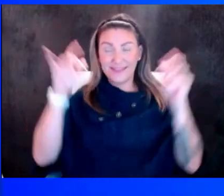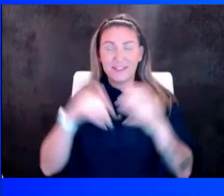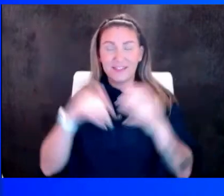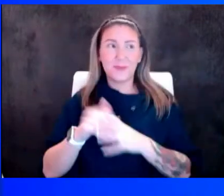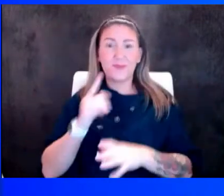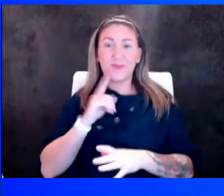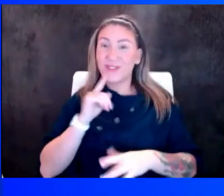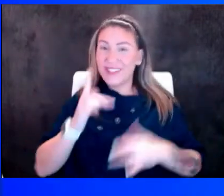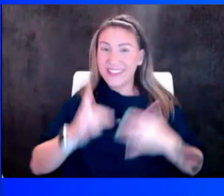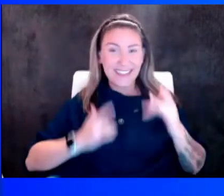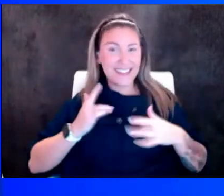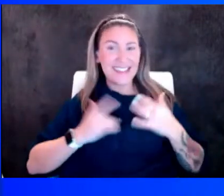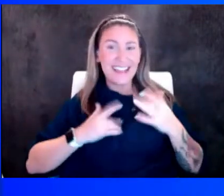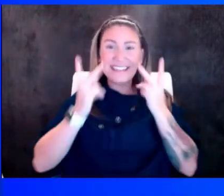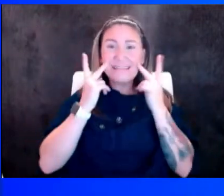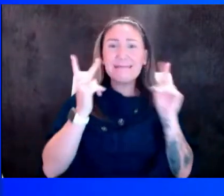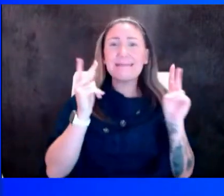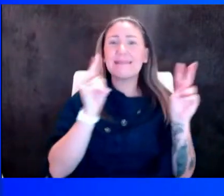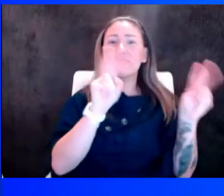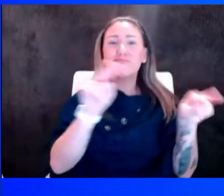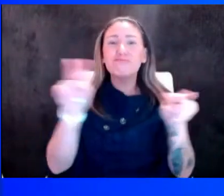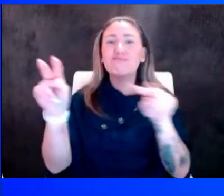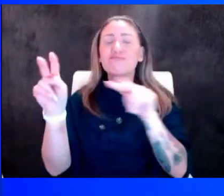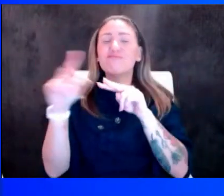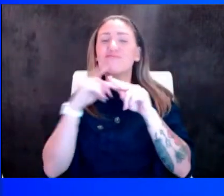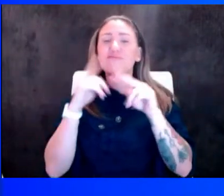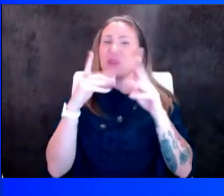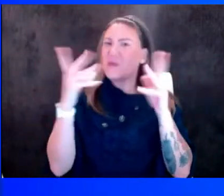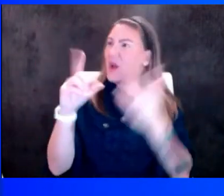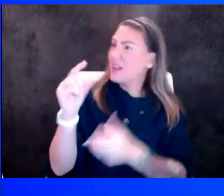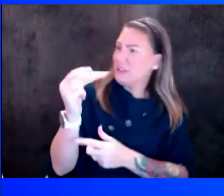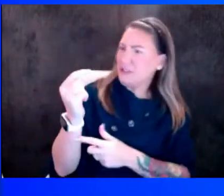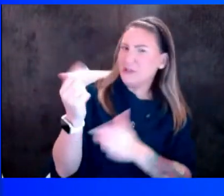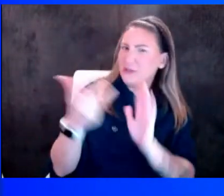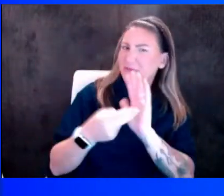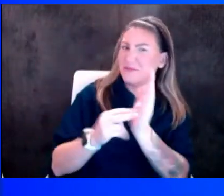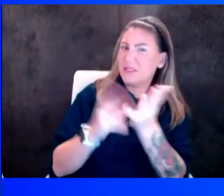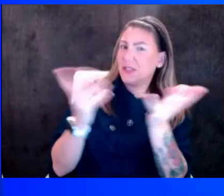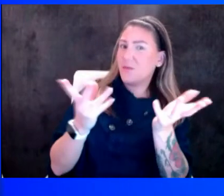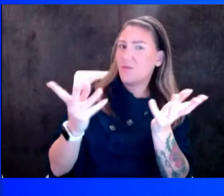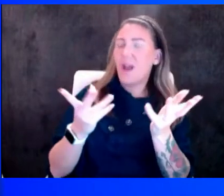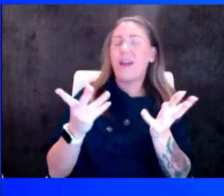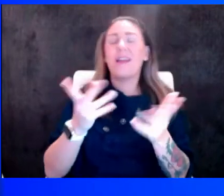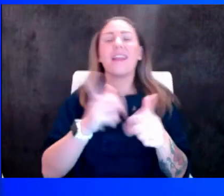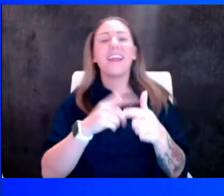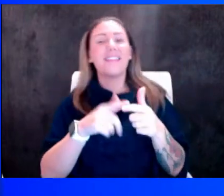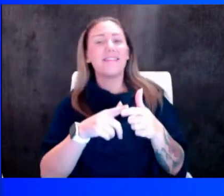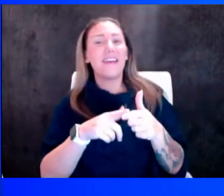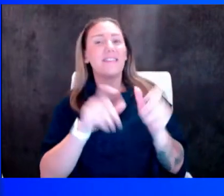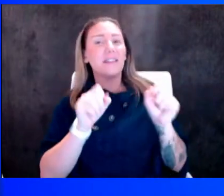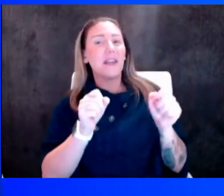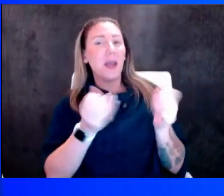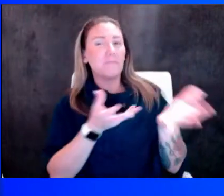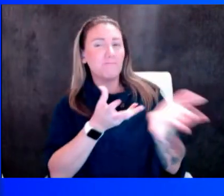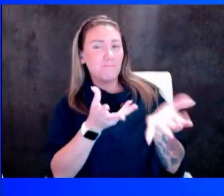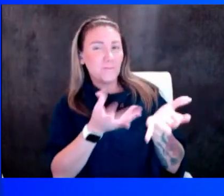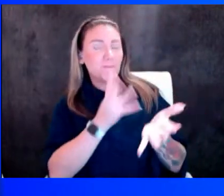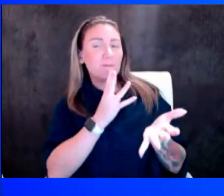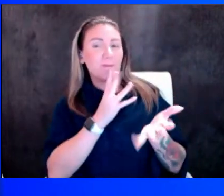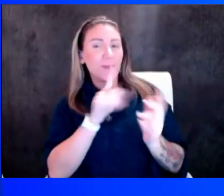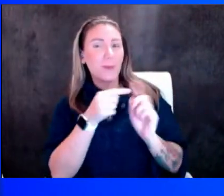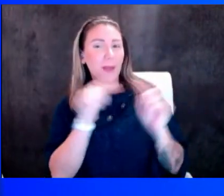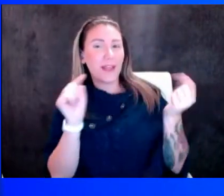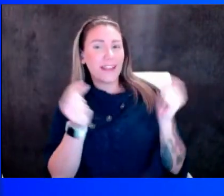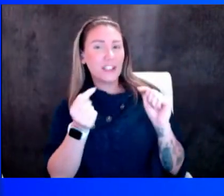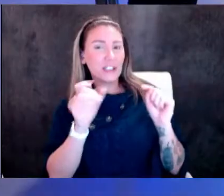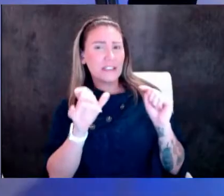see those and for people to ask what's with the green and for us to have the opportunity to talk about injuries. And so that's a big deal. So now